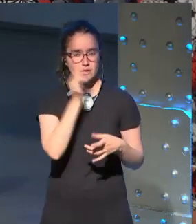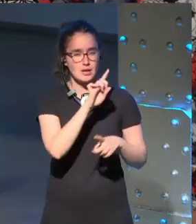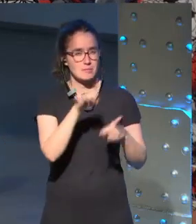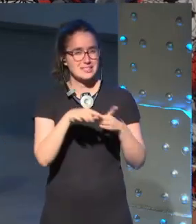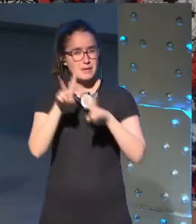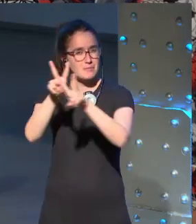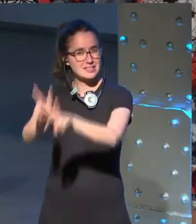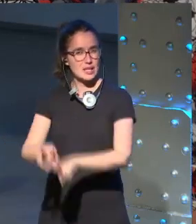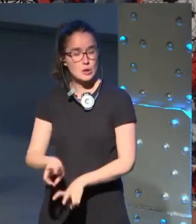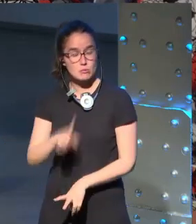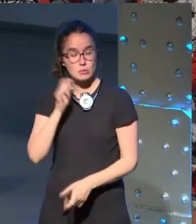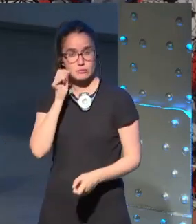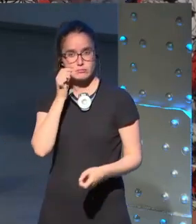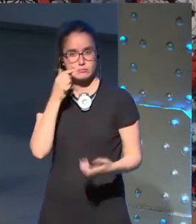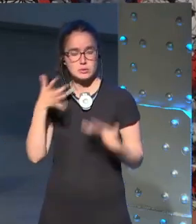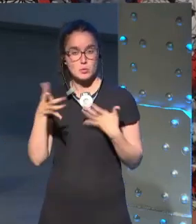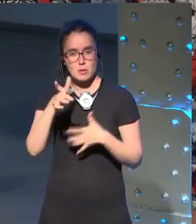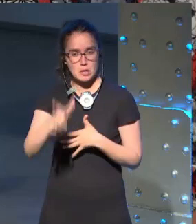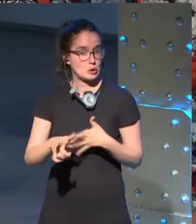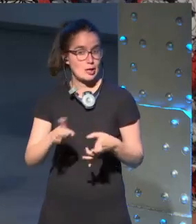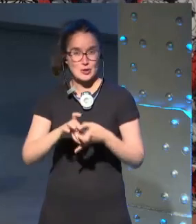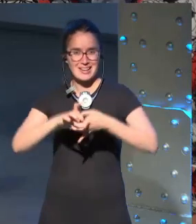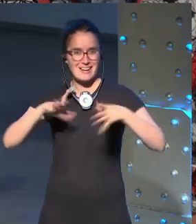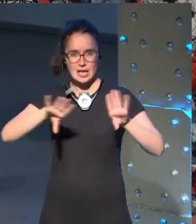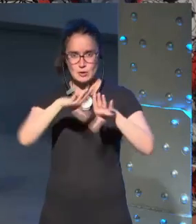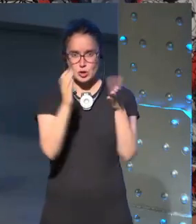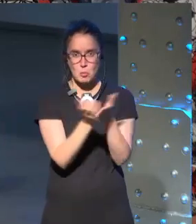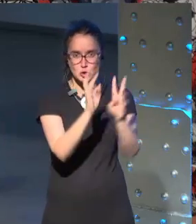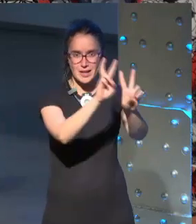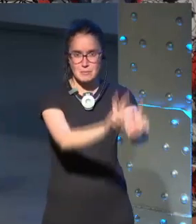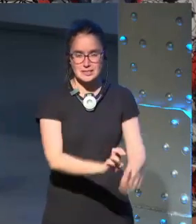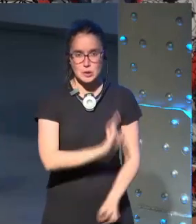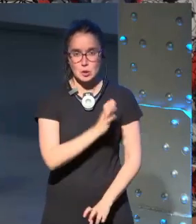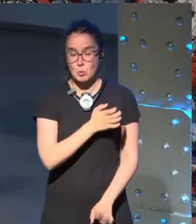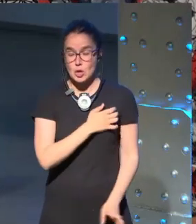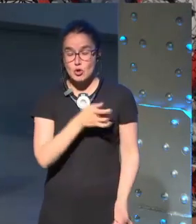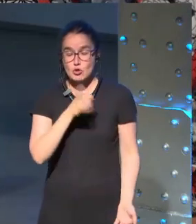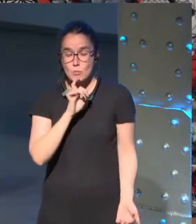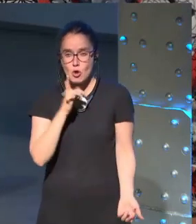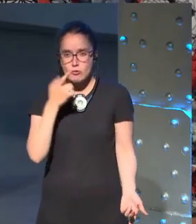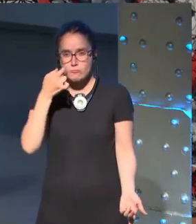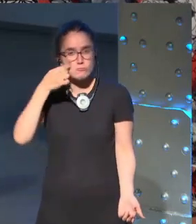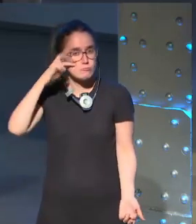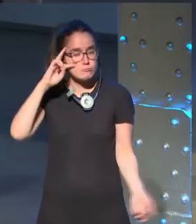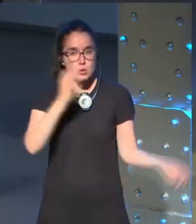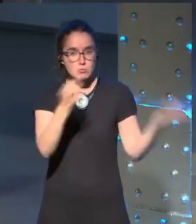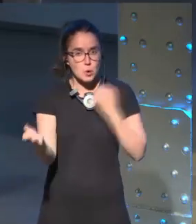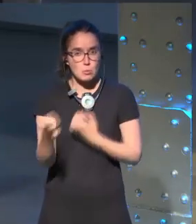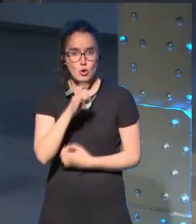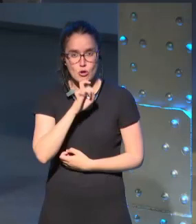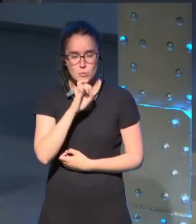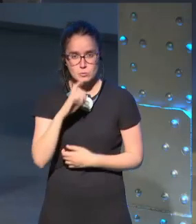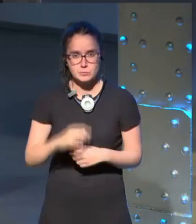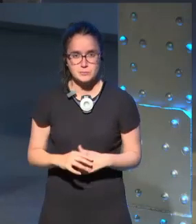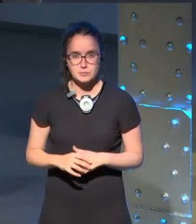detective, and as regards investigation, you don't have any relationship with this world, so how